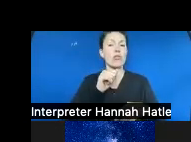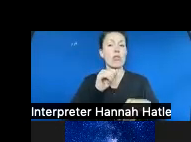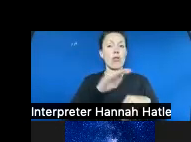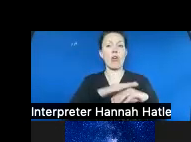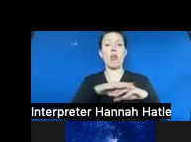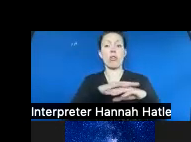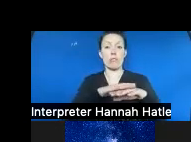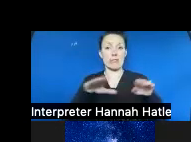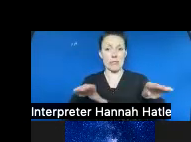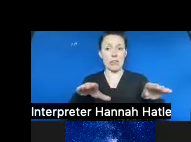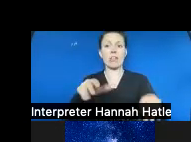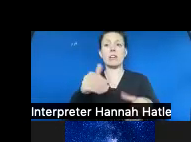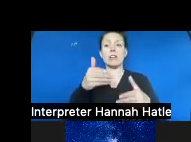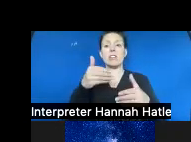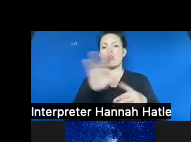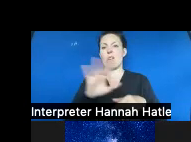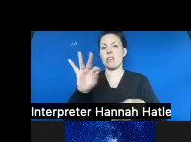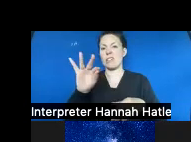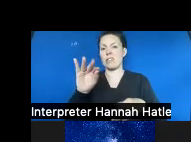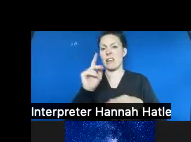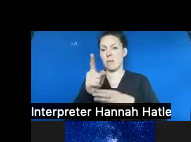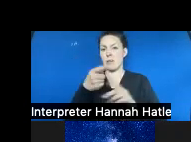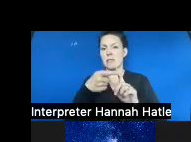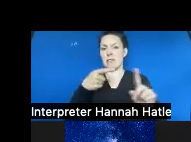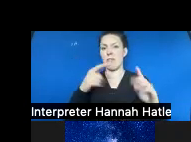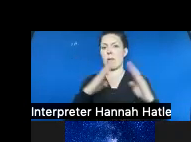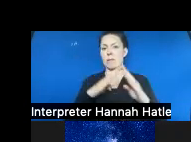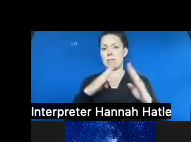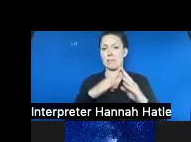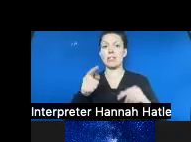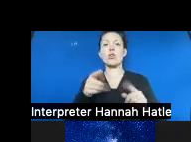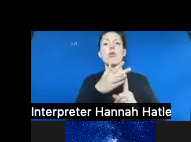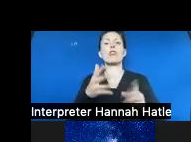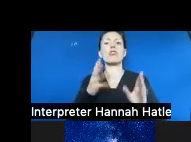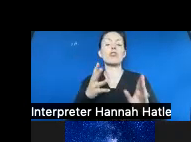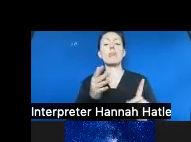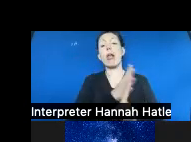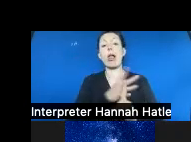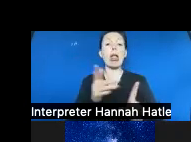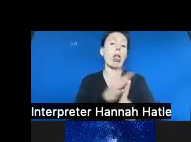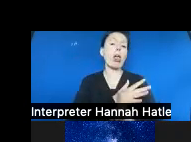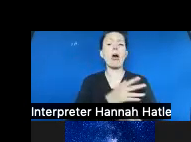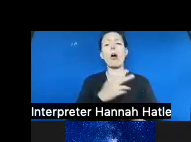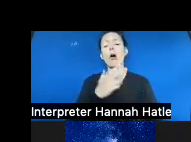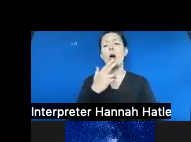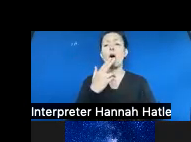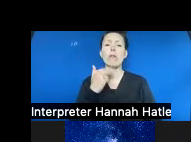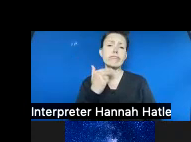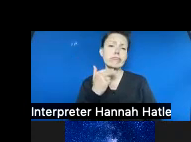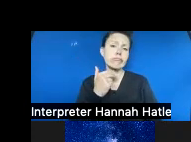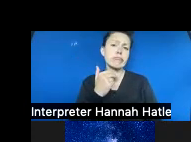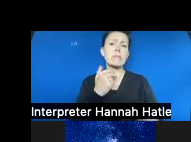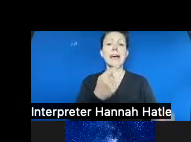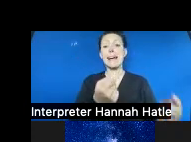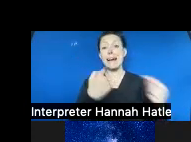big city. Build a relationship, honey, honey, honey, come to the city, get all of your